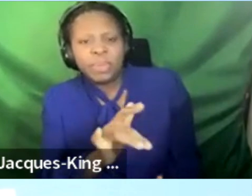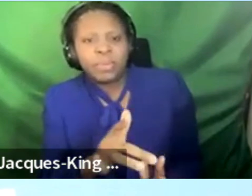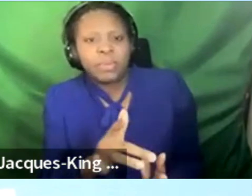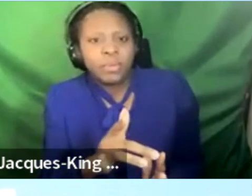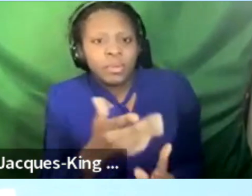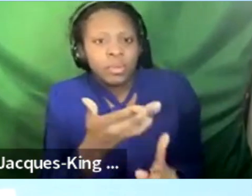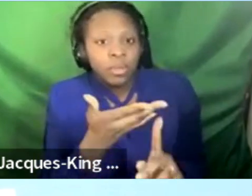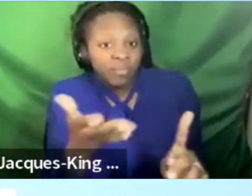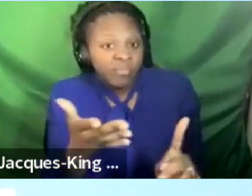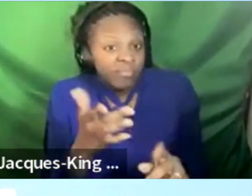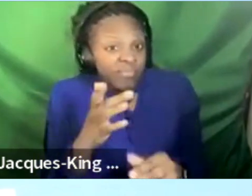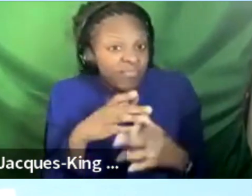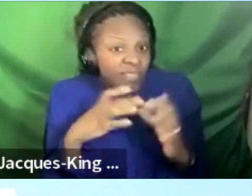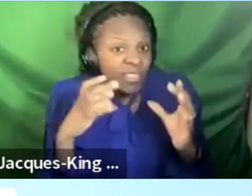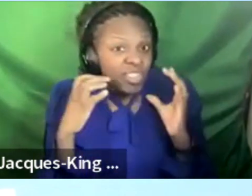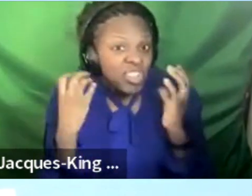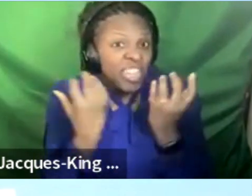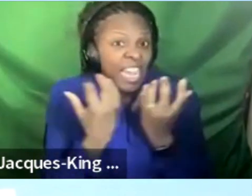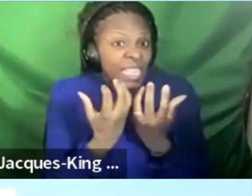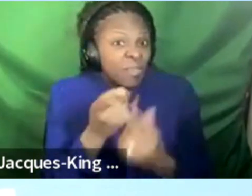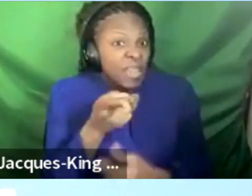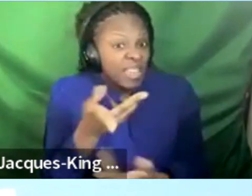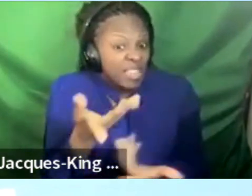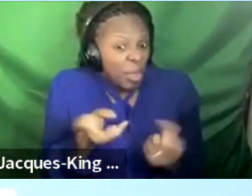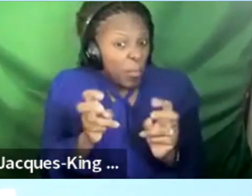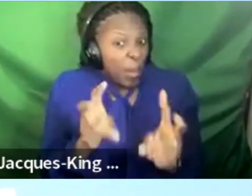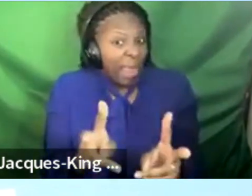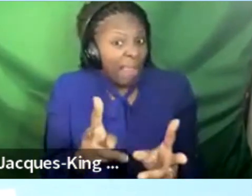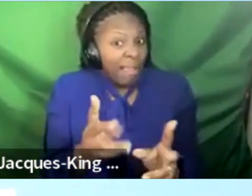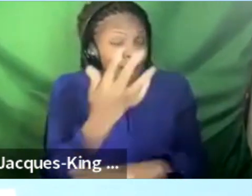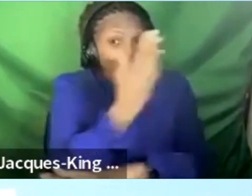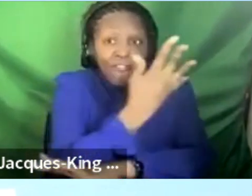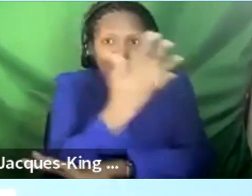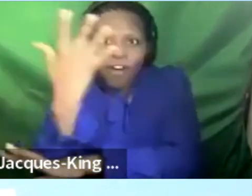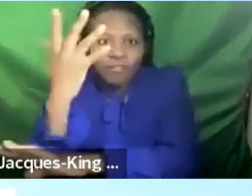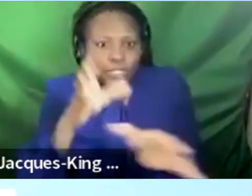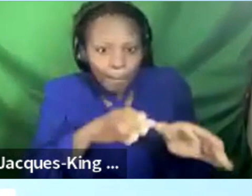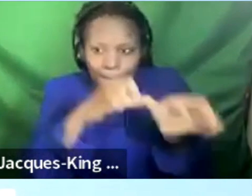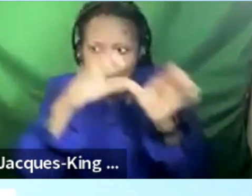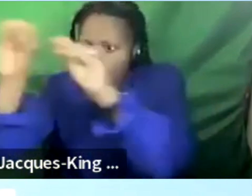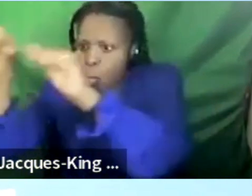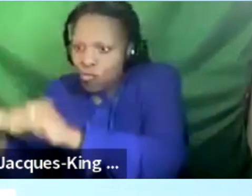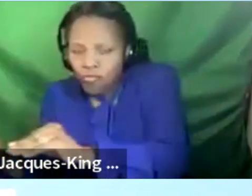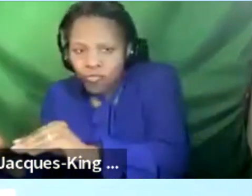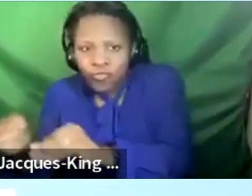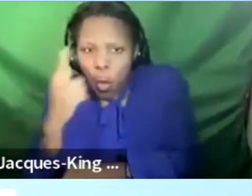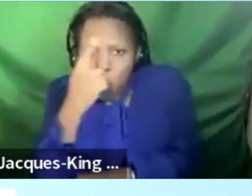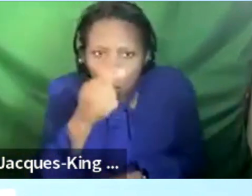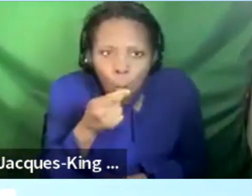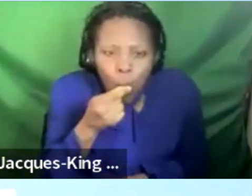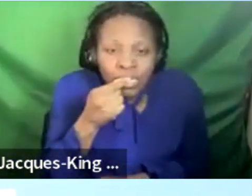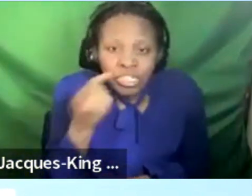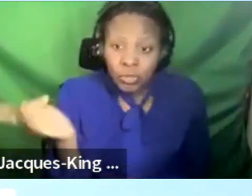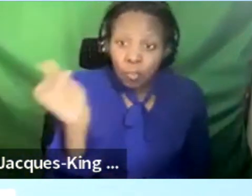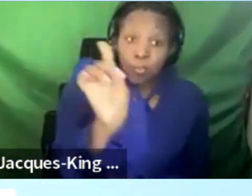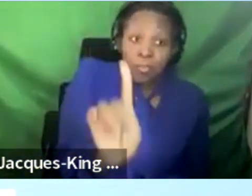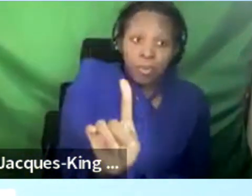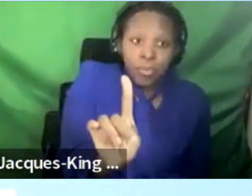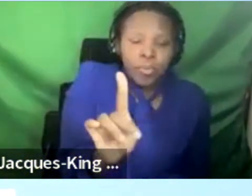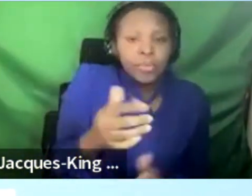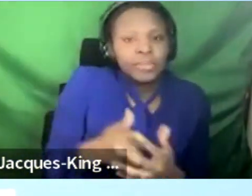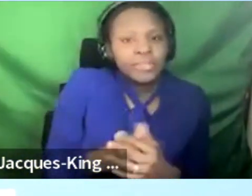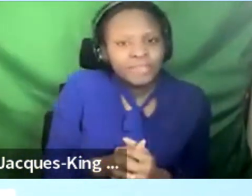I would say don't worry about avoiding being gimmicky. Shakespeare is gimmicky. You know, forests